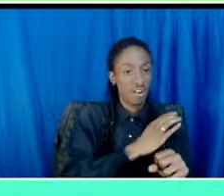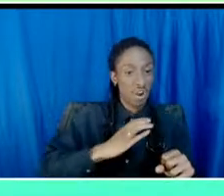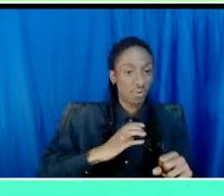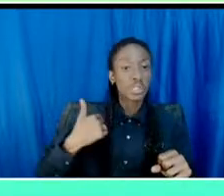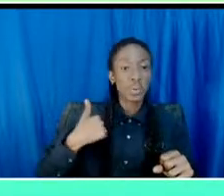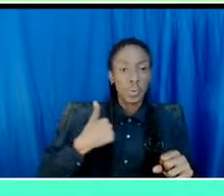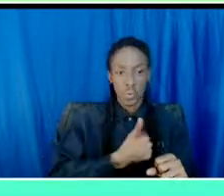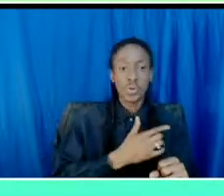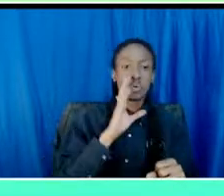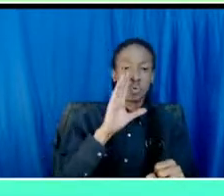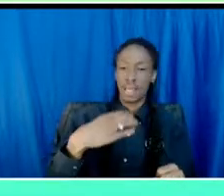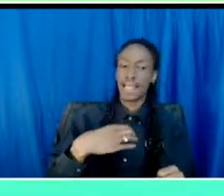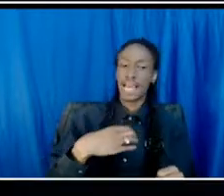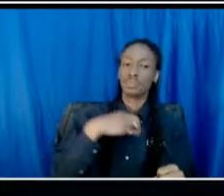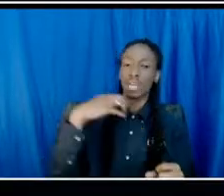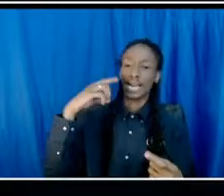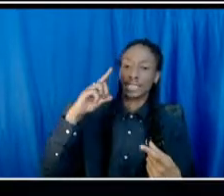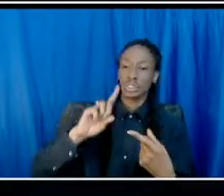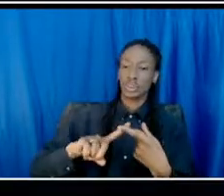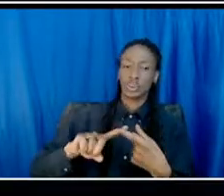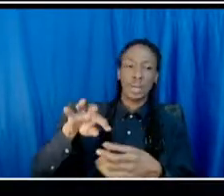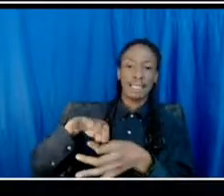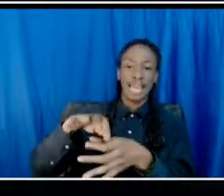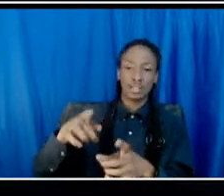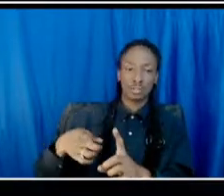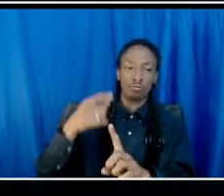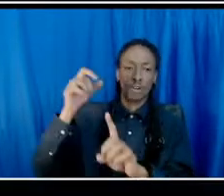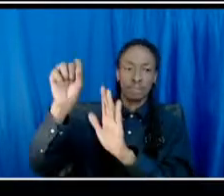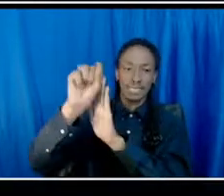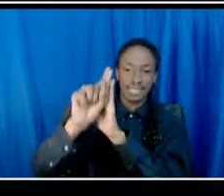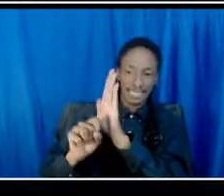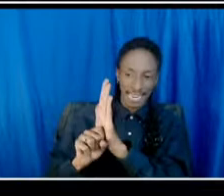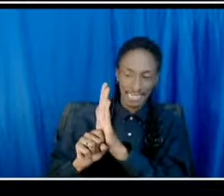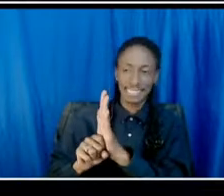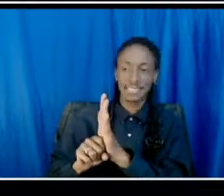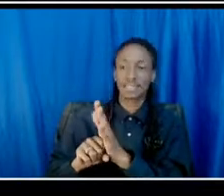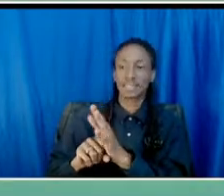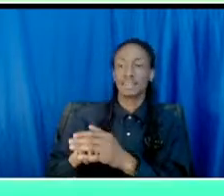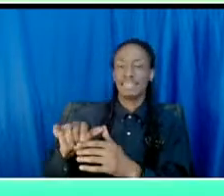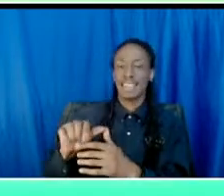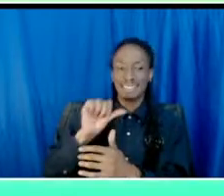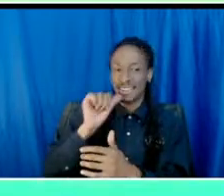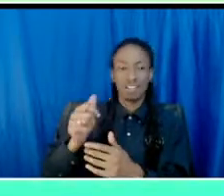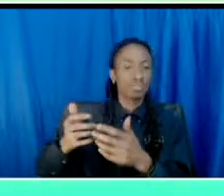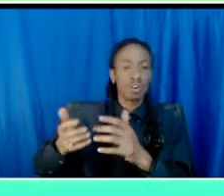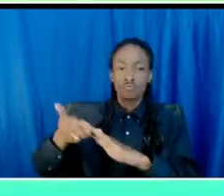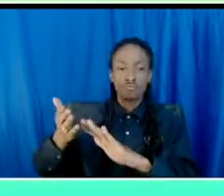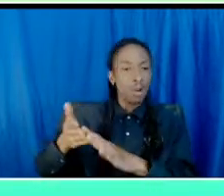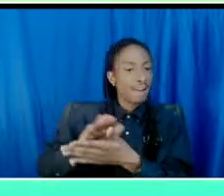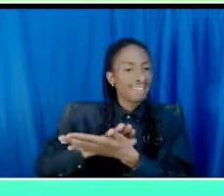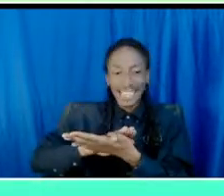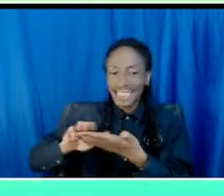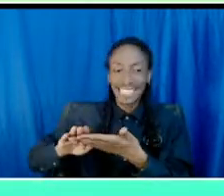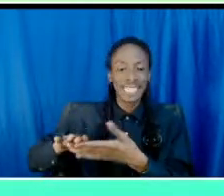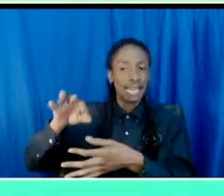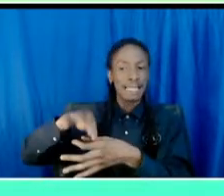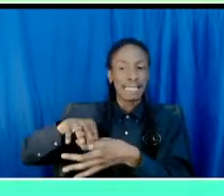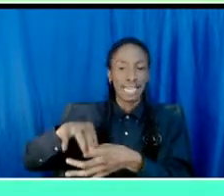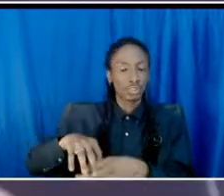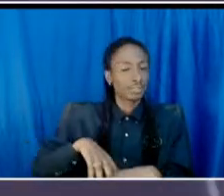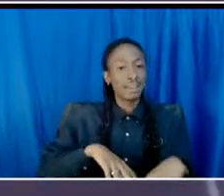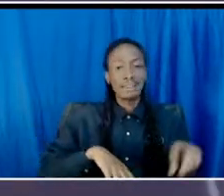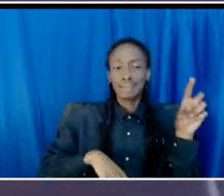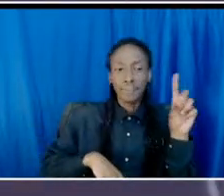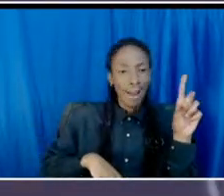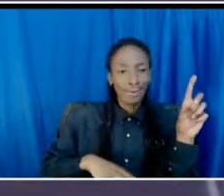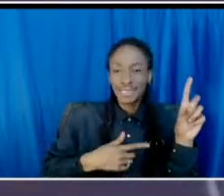object to electors from states that didn't run clean elections. Democracy is left undefended